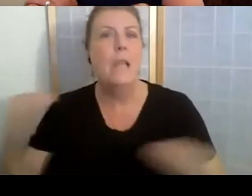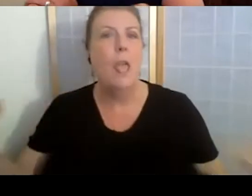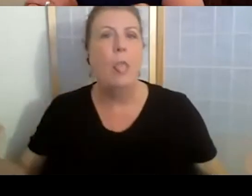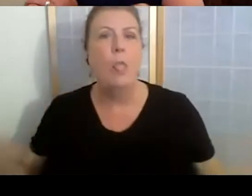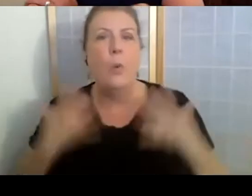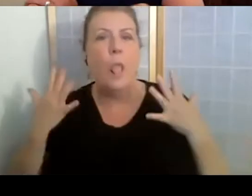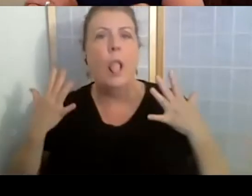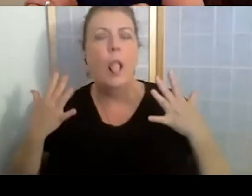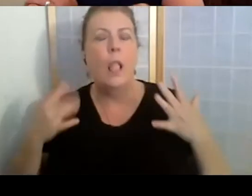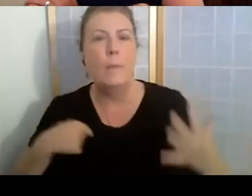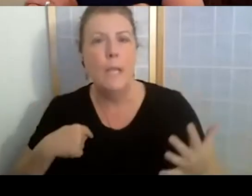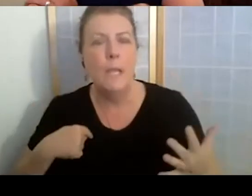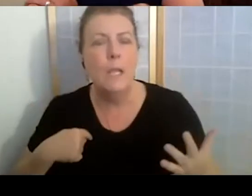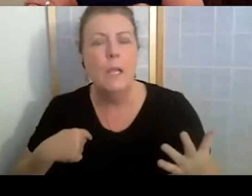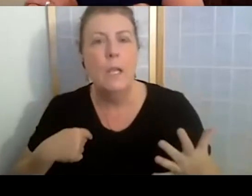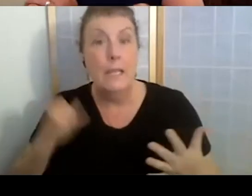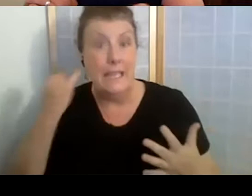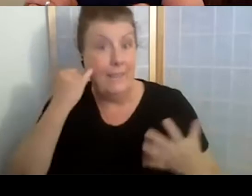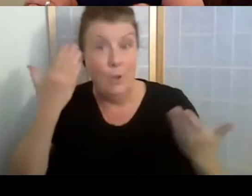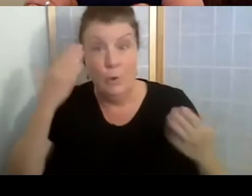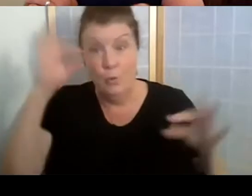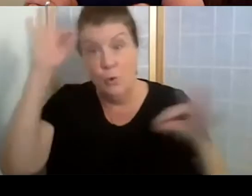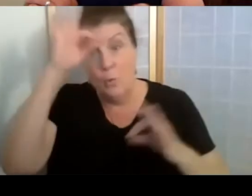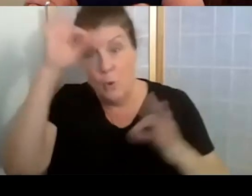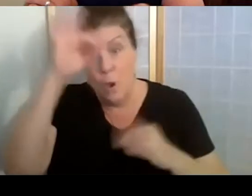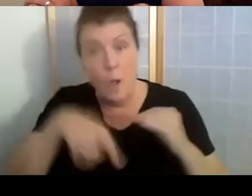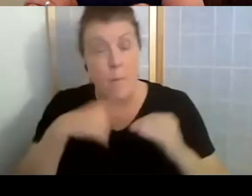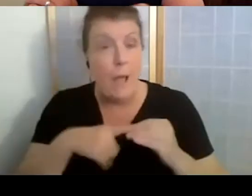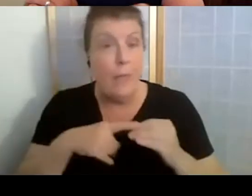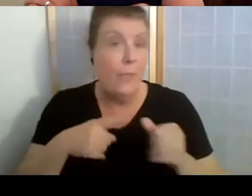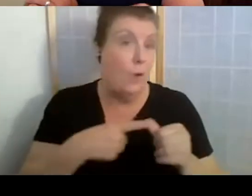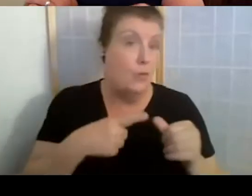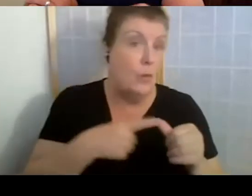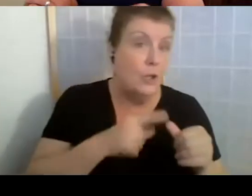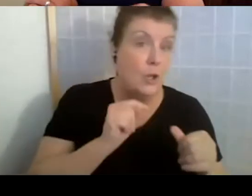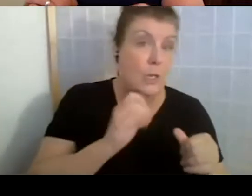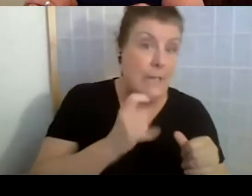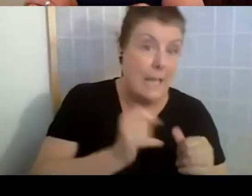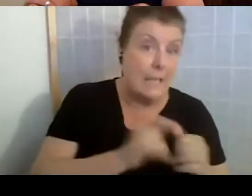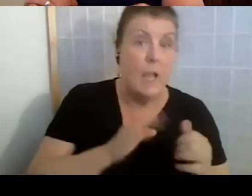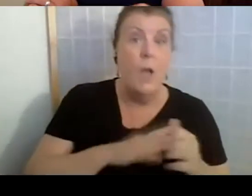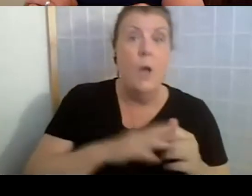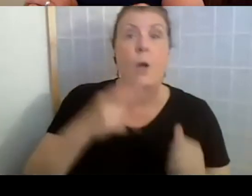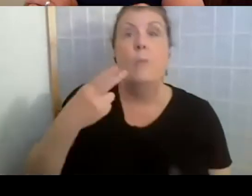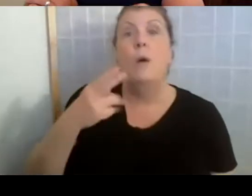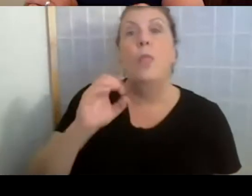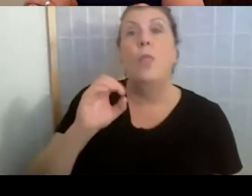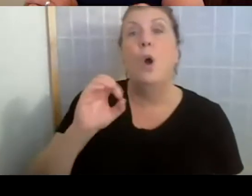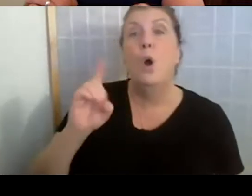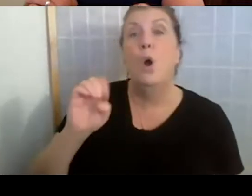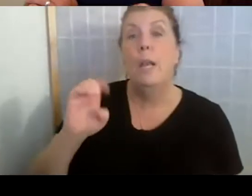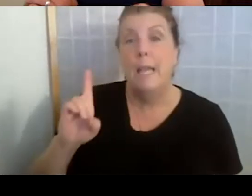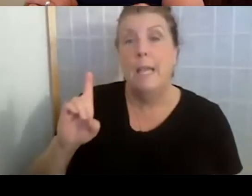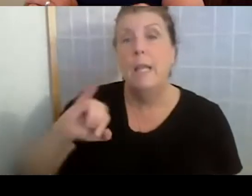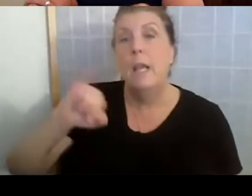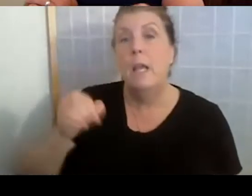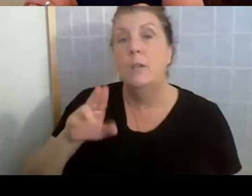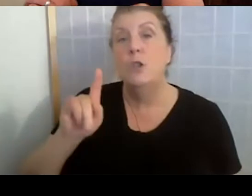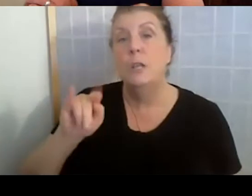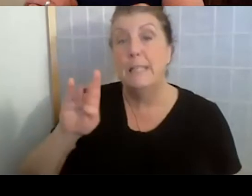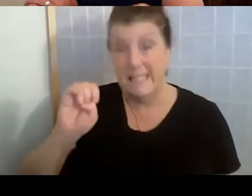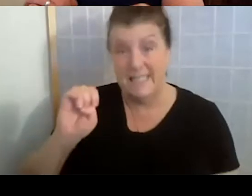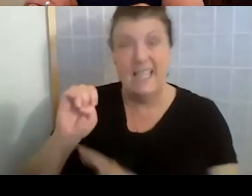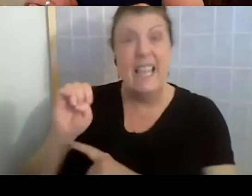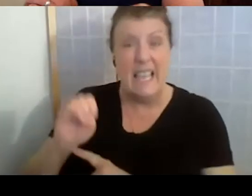don't know from the original text or if you haven't seen the show, that the Hooded Justice is the original masked vigilante. The first